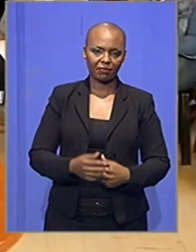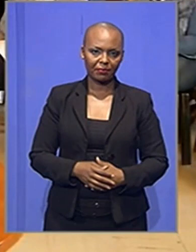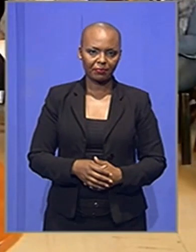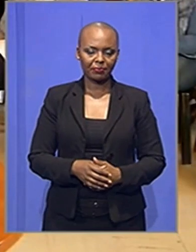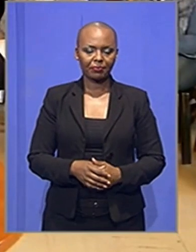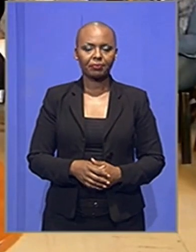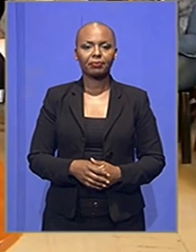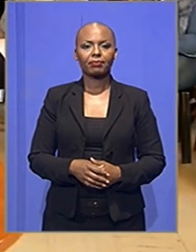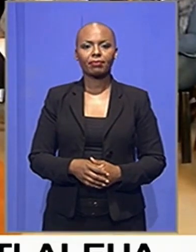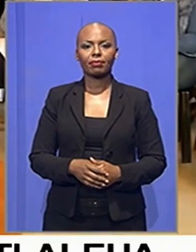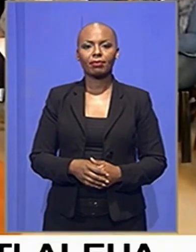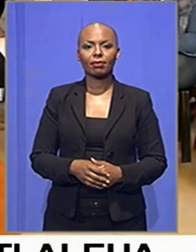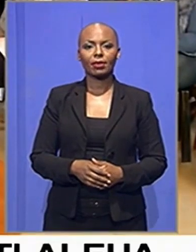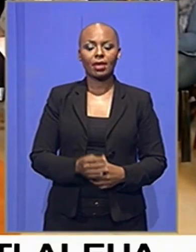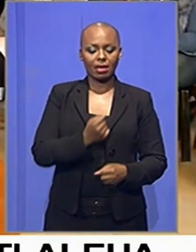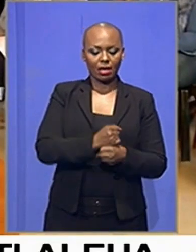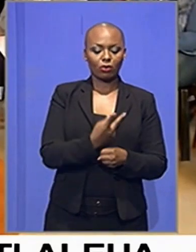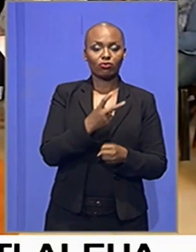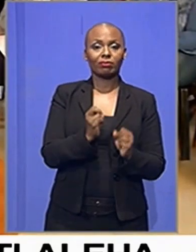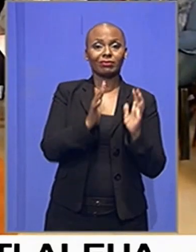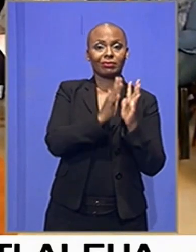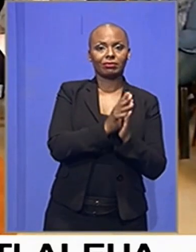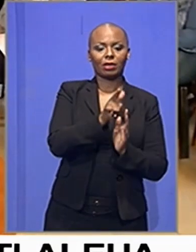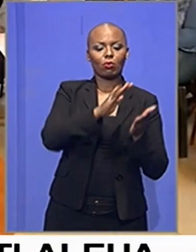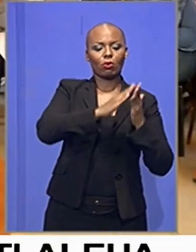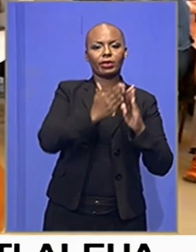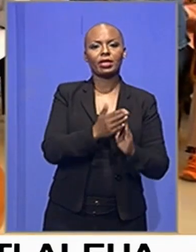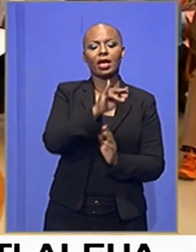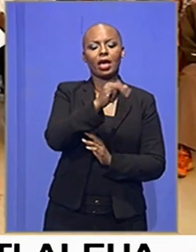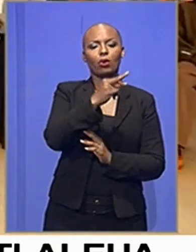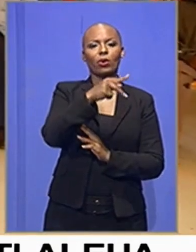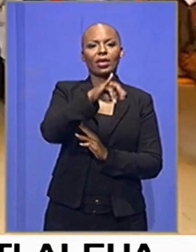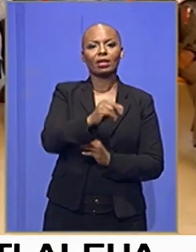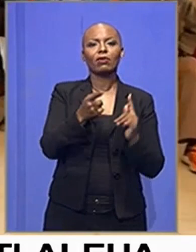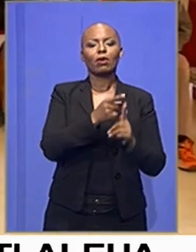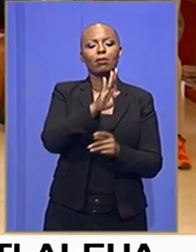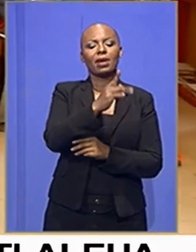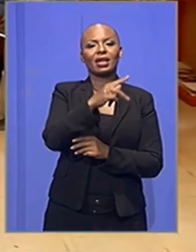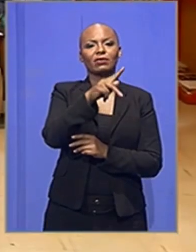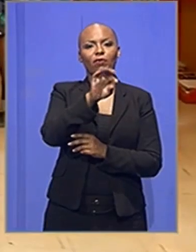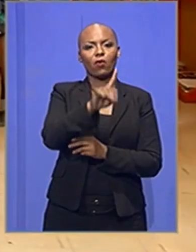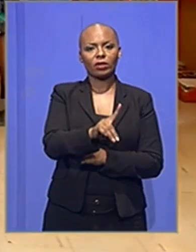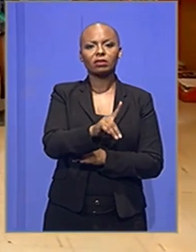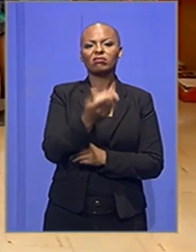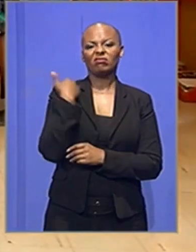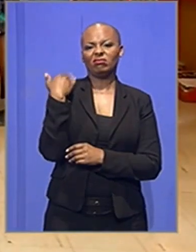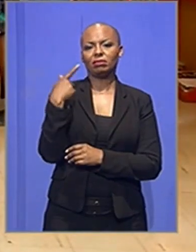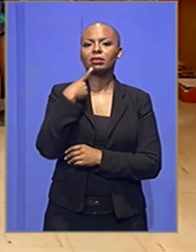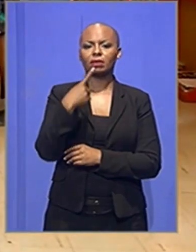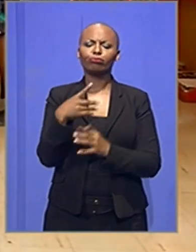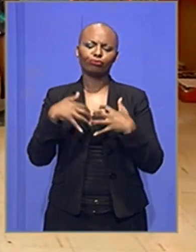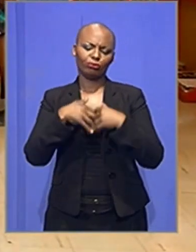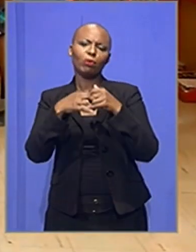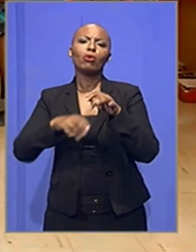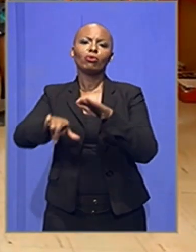Ka ngwaga wa 2010 badudi go tswa ka motsane wa Omkhondweni ka ntlenyana ga Fort ba kile ba neelwa maswanedi ya go hloma moepo wa go